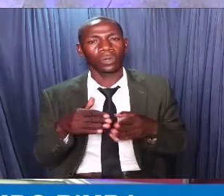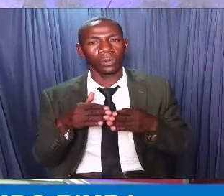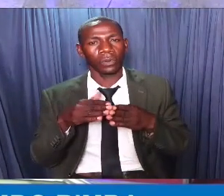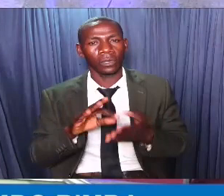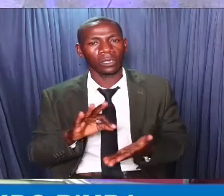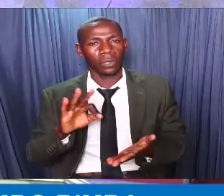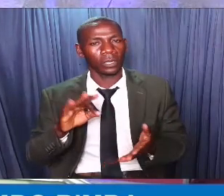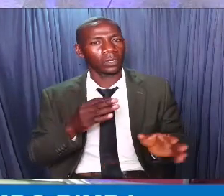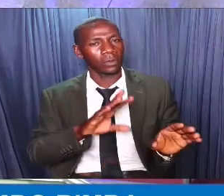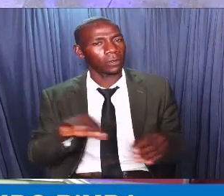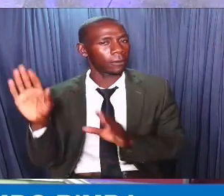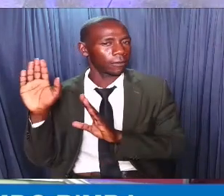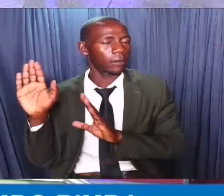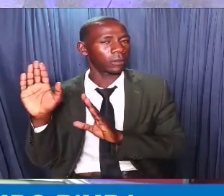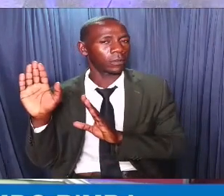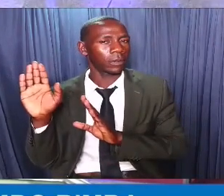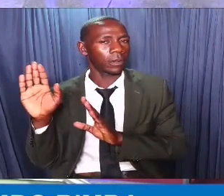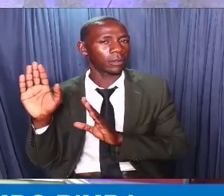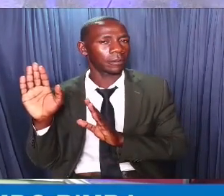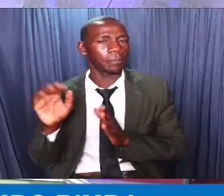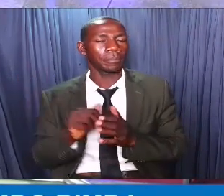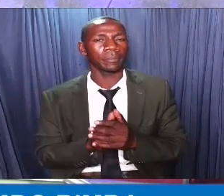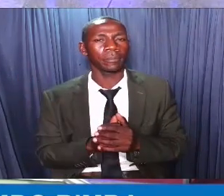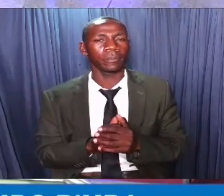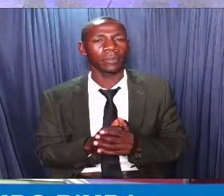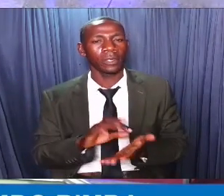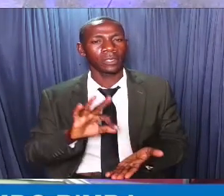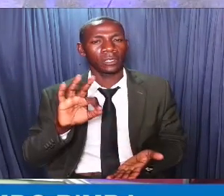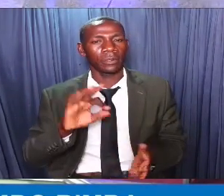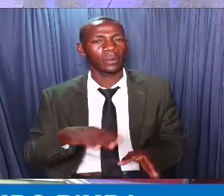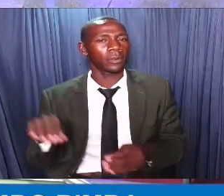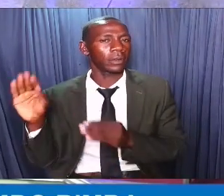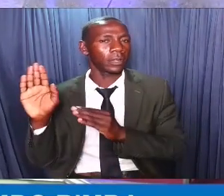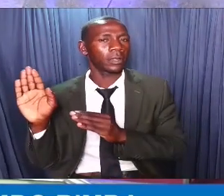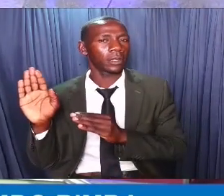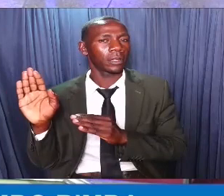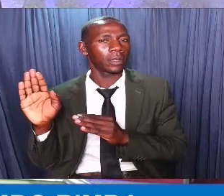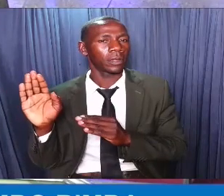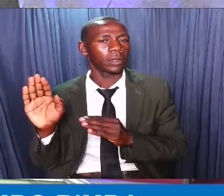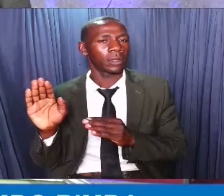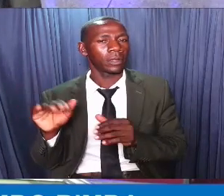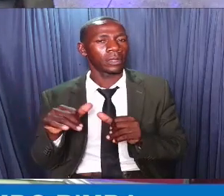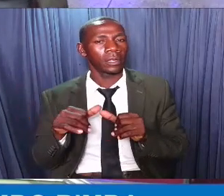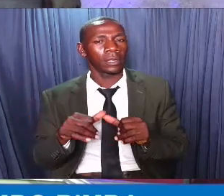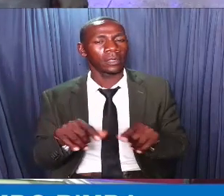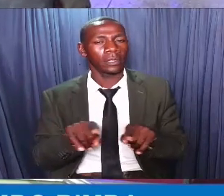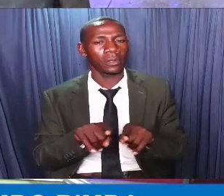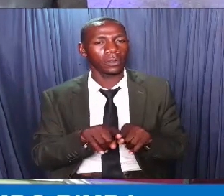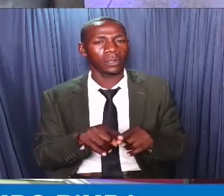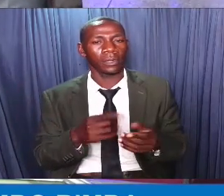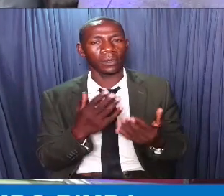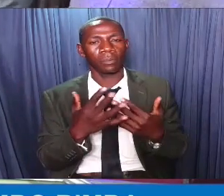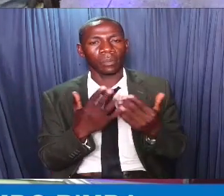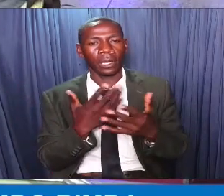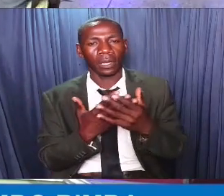wa Mungu anatoroka. When you commit adultery to the spirit of God, vacates away. Na akitoroka, and when he flees away, ni sawa sawa vile mnasikia damu